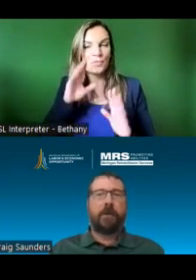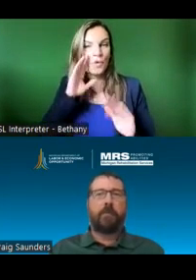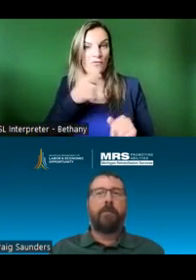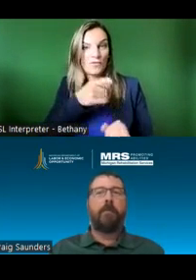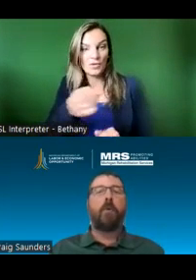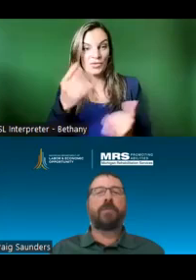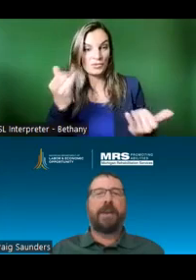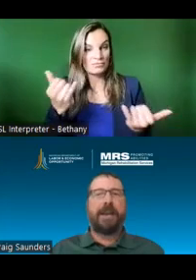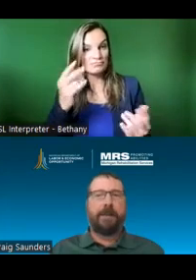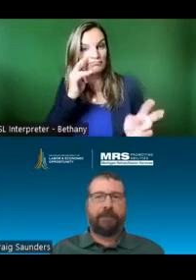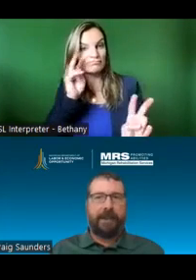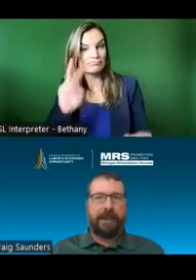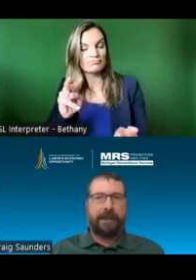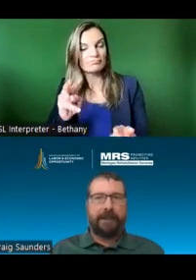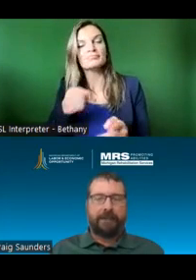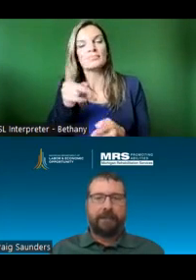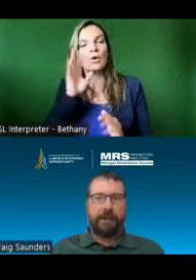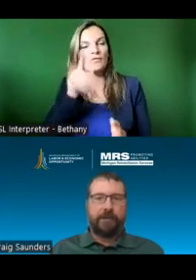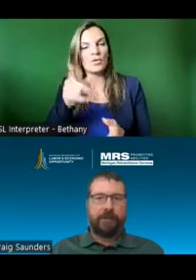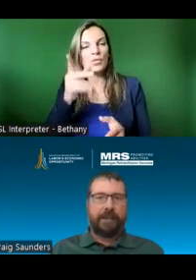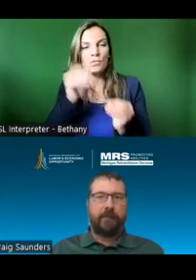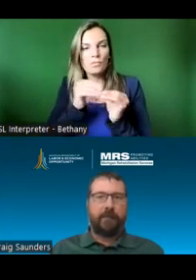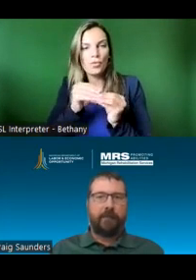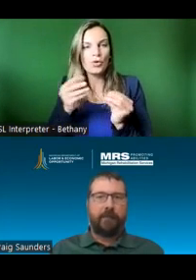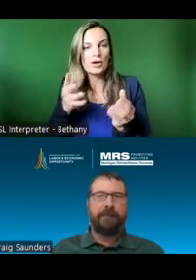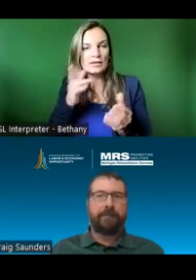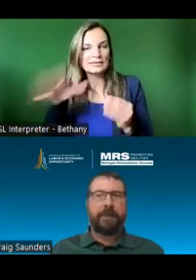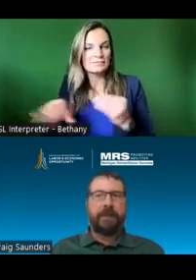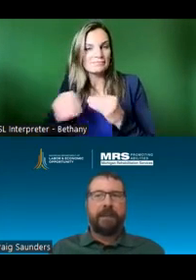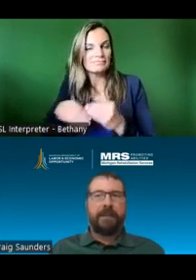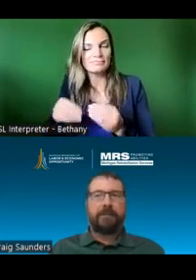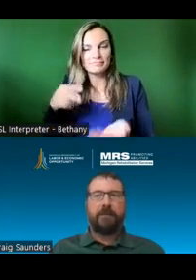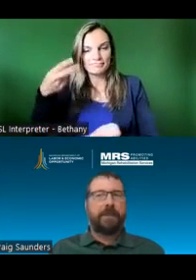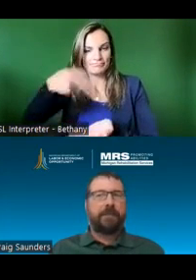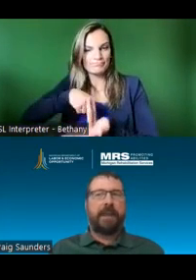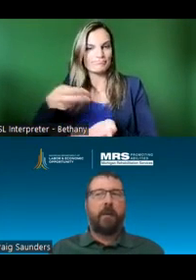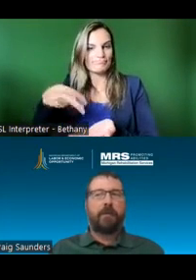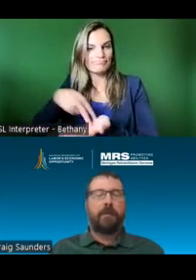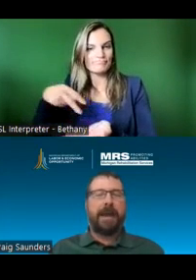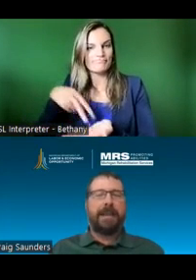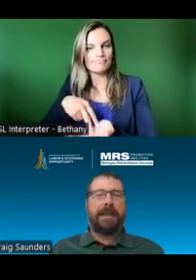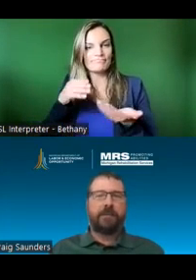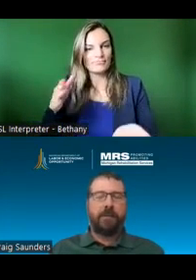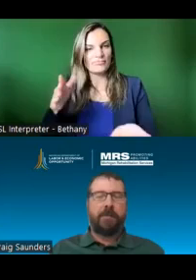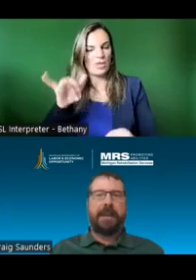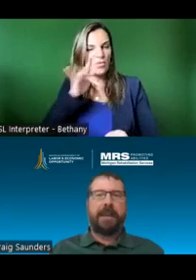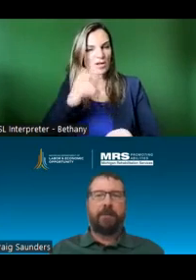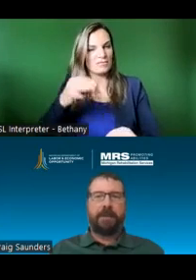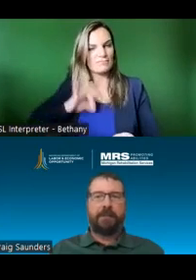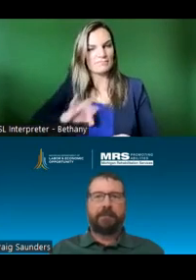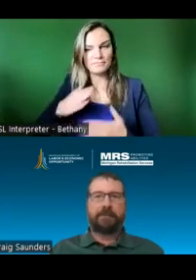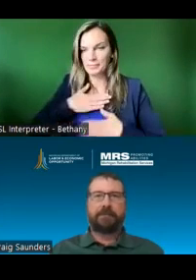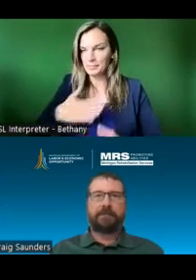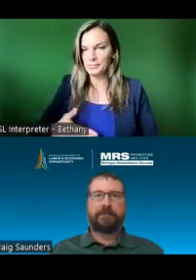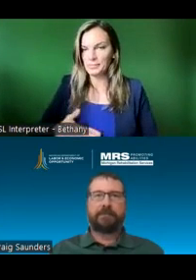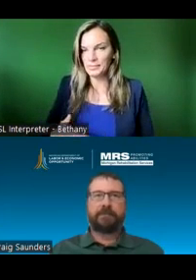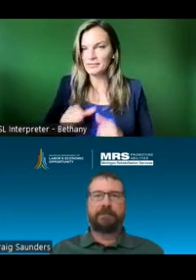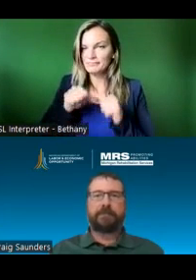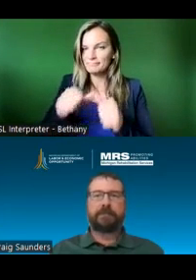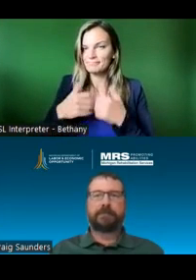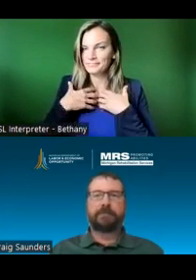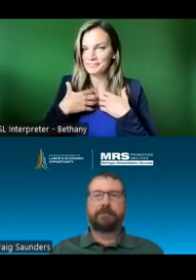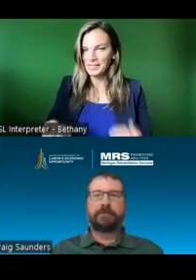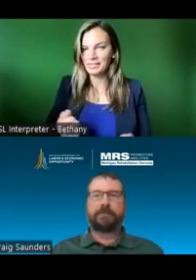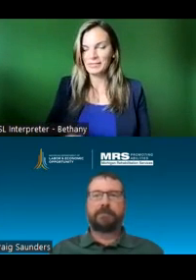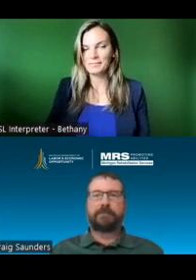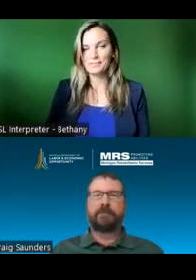be able to incorporate more time standing during your daily routine and do things that help your body to remain healthy.